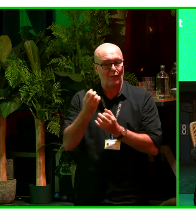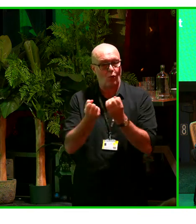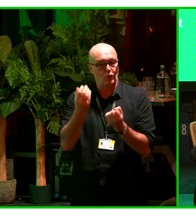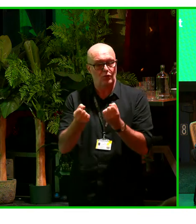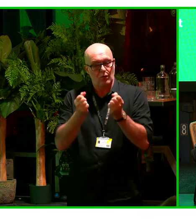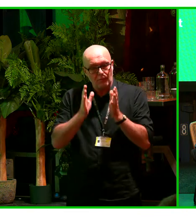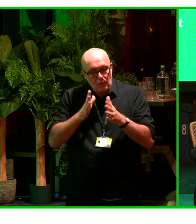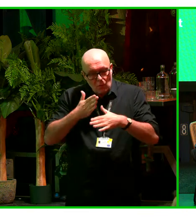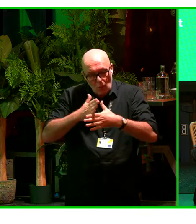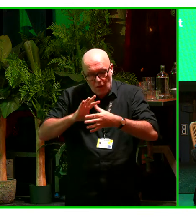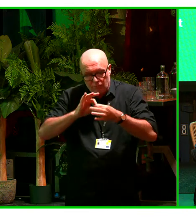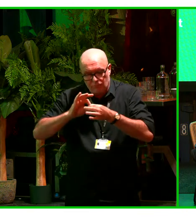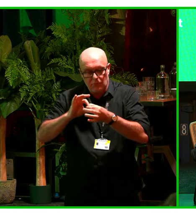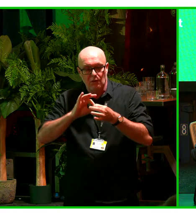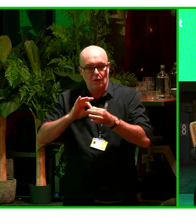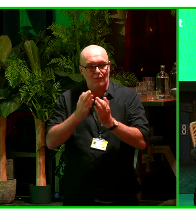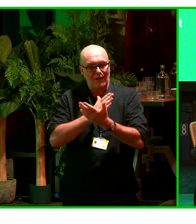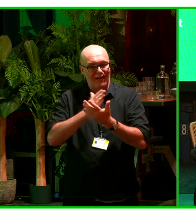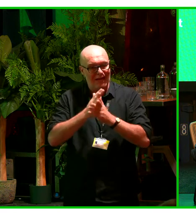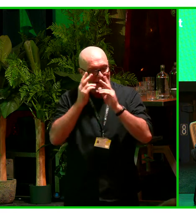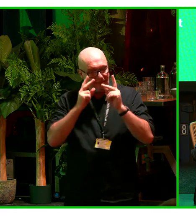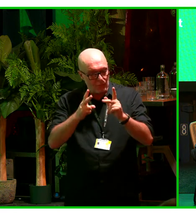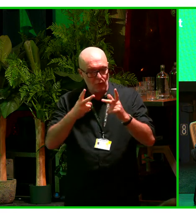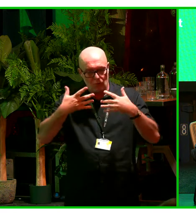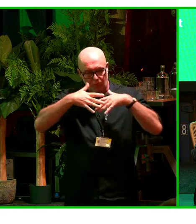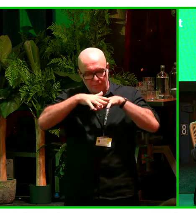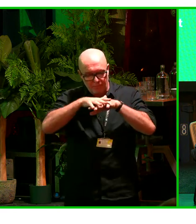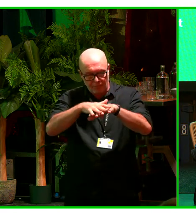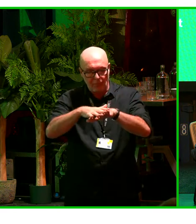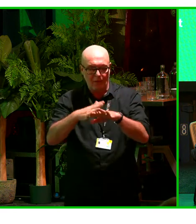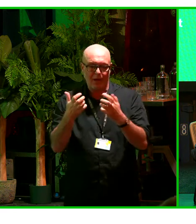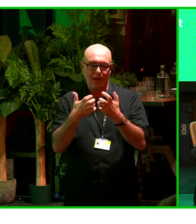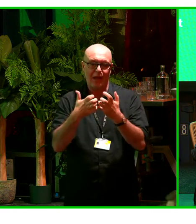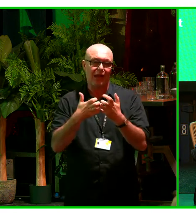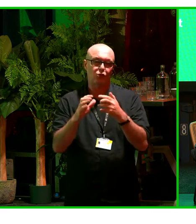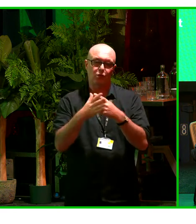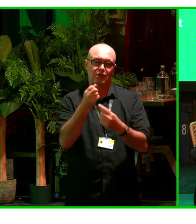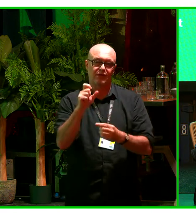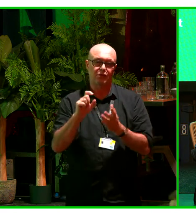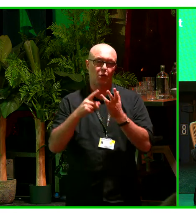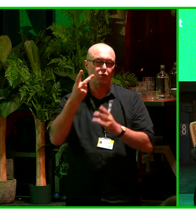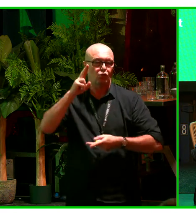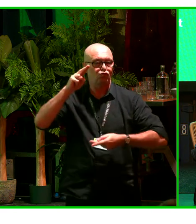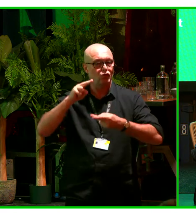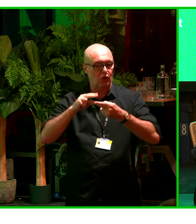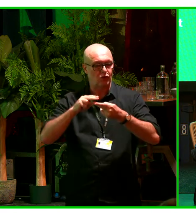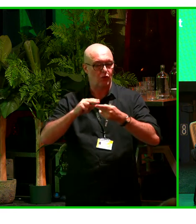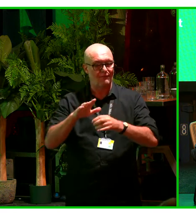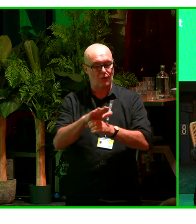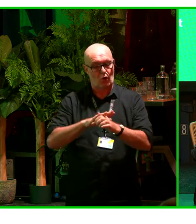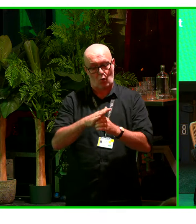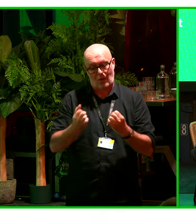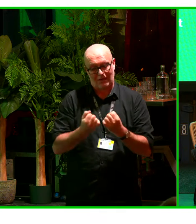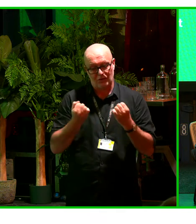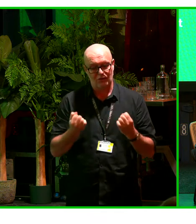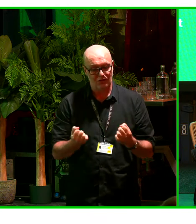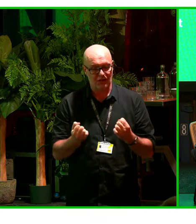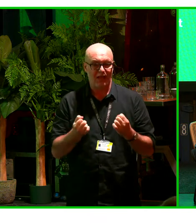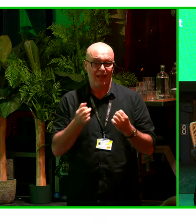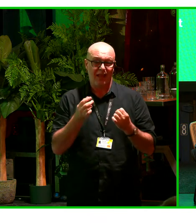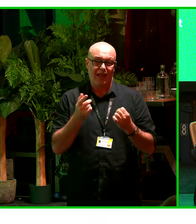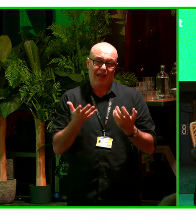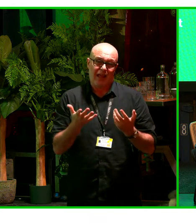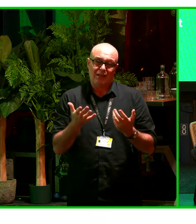together with a coherent view towards decarbonising the local energy system. And importantly, we think that that needs to be a whole